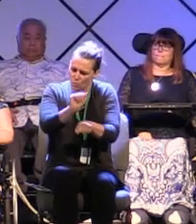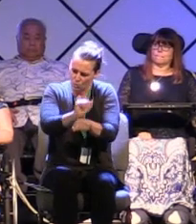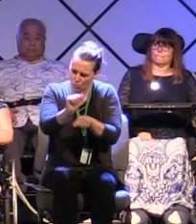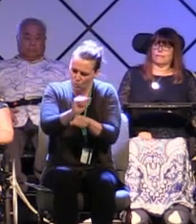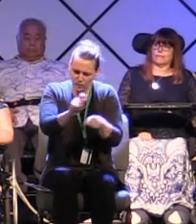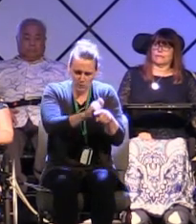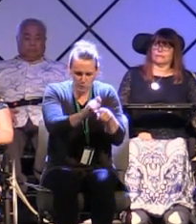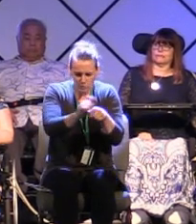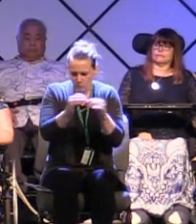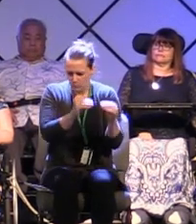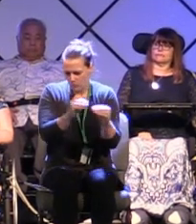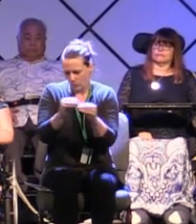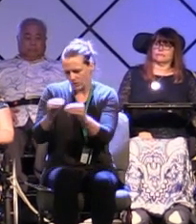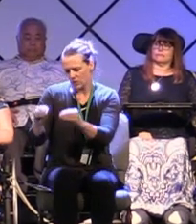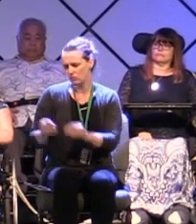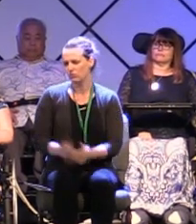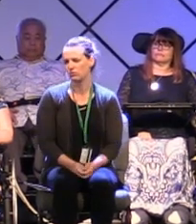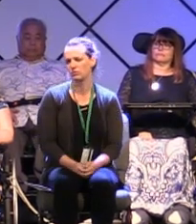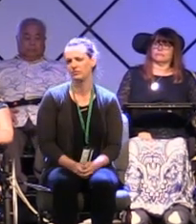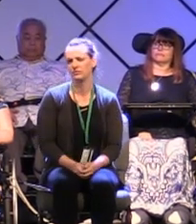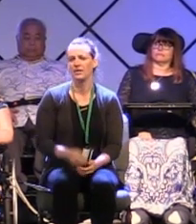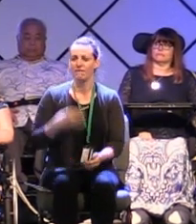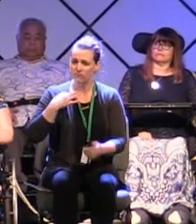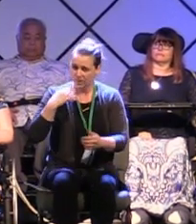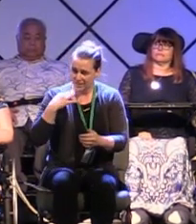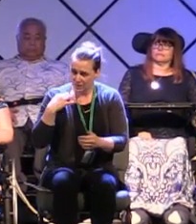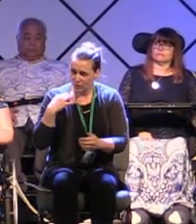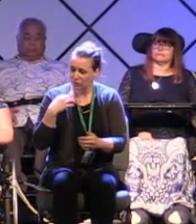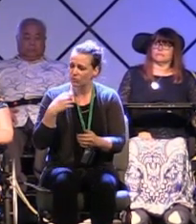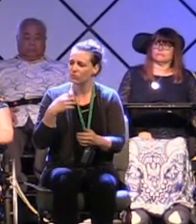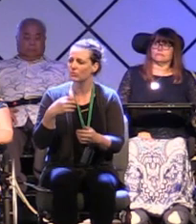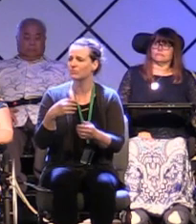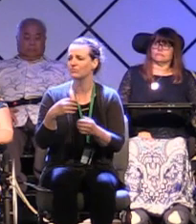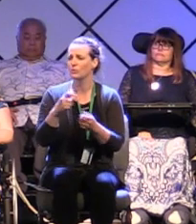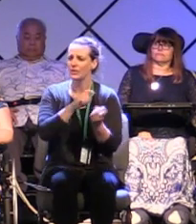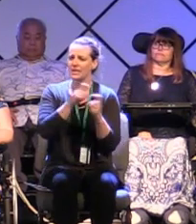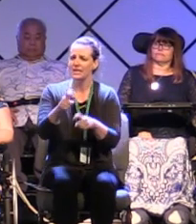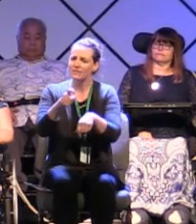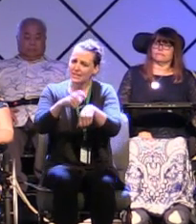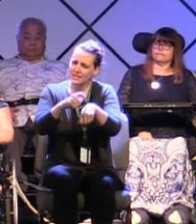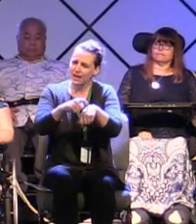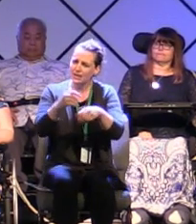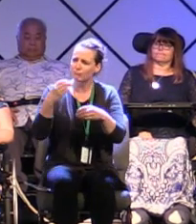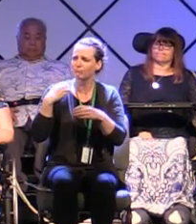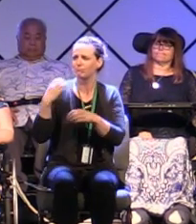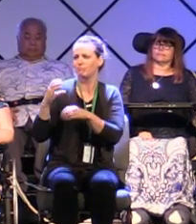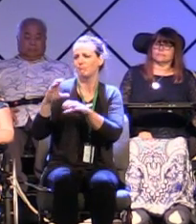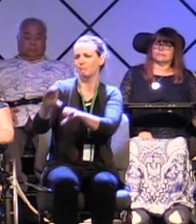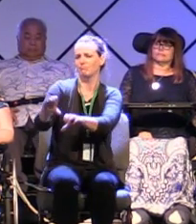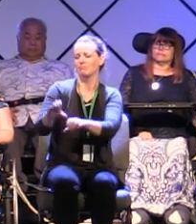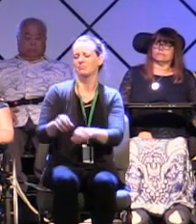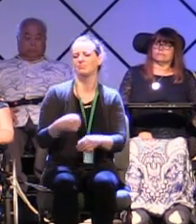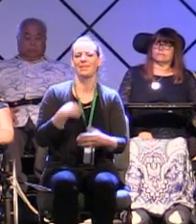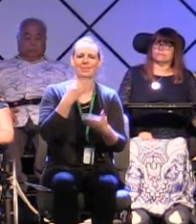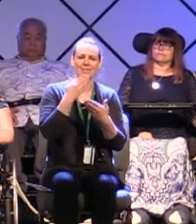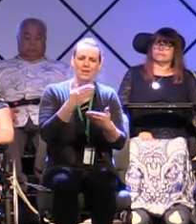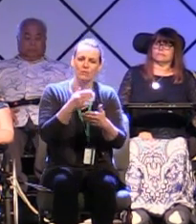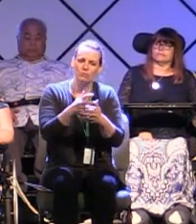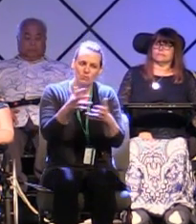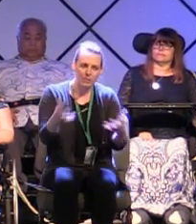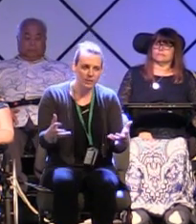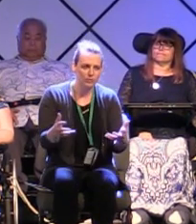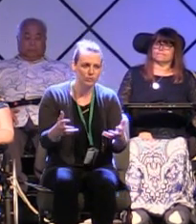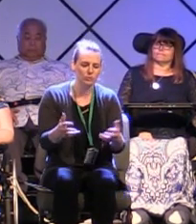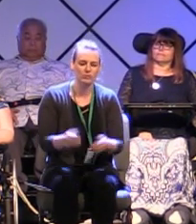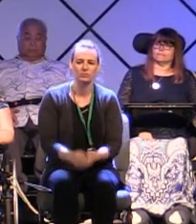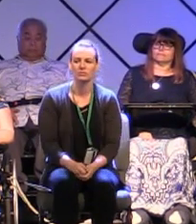their foundation, and the volunteers who gave us their time these last 2 weeks. Thank you, Canine